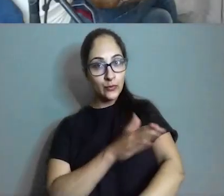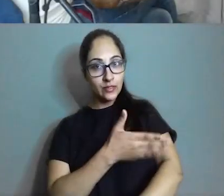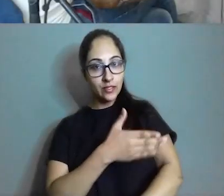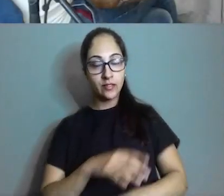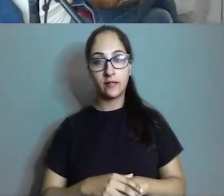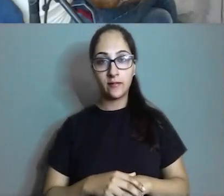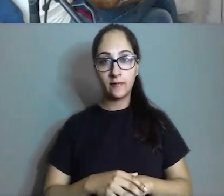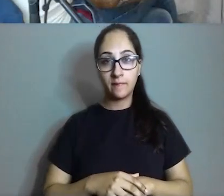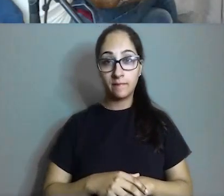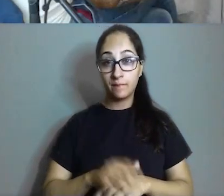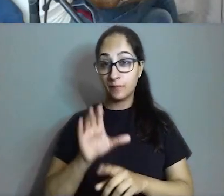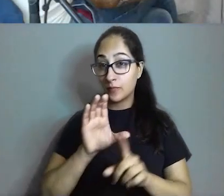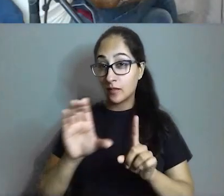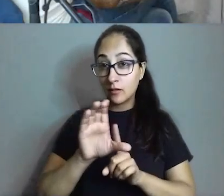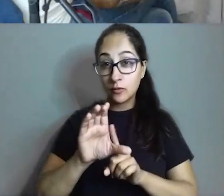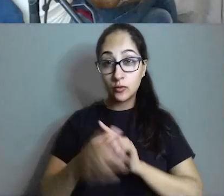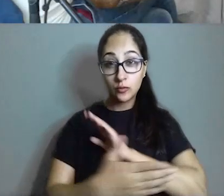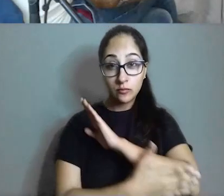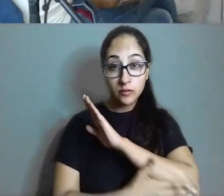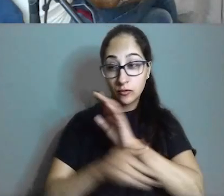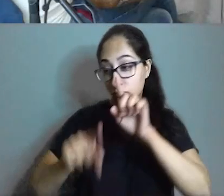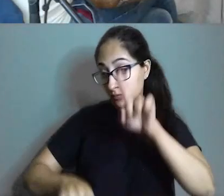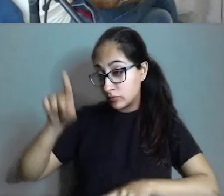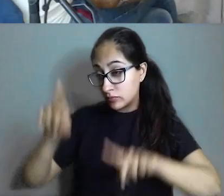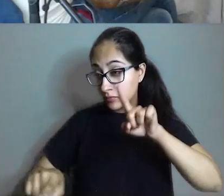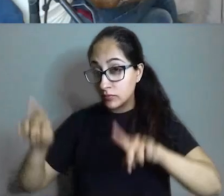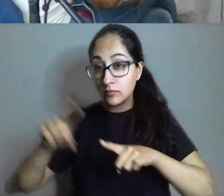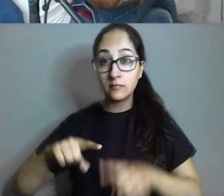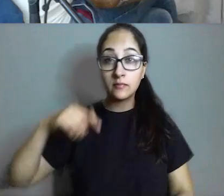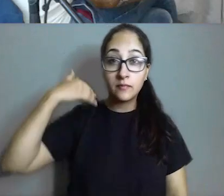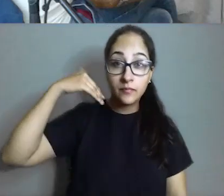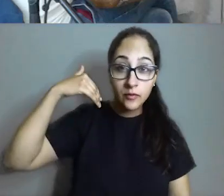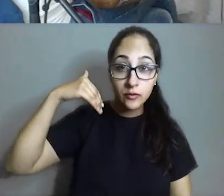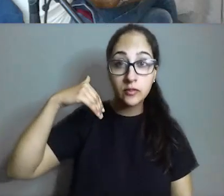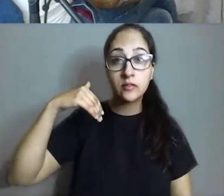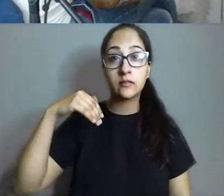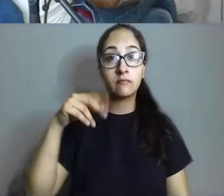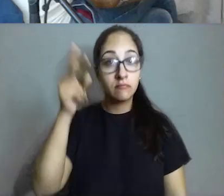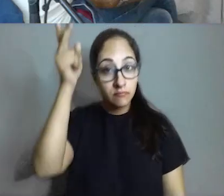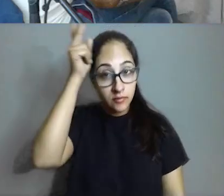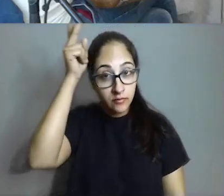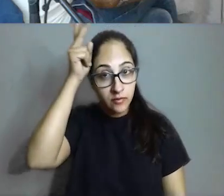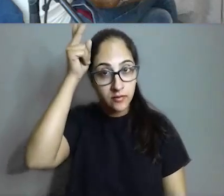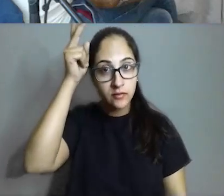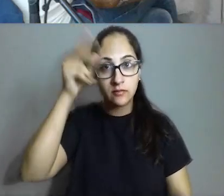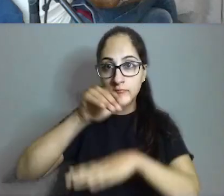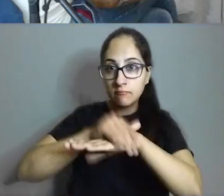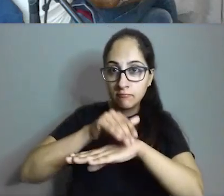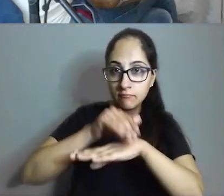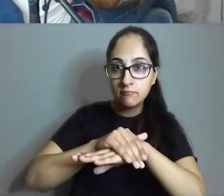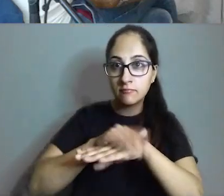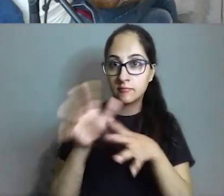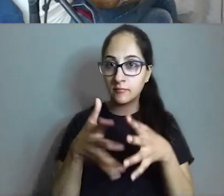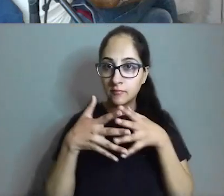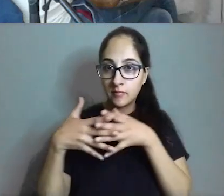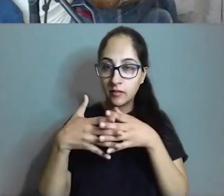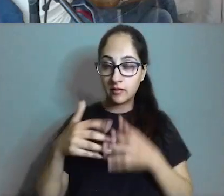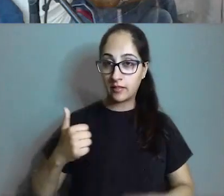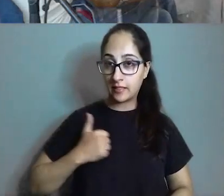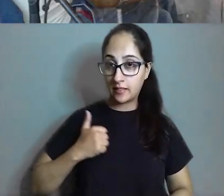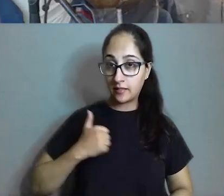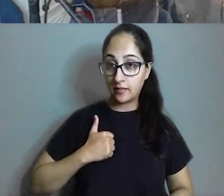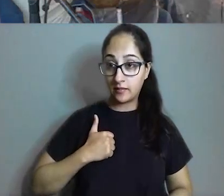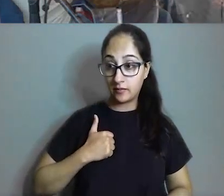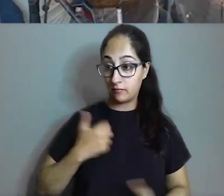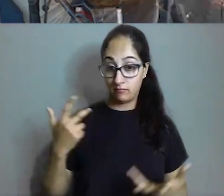piece. And so we had, you know, Tajik, Syrian, Afghani, American, British, Canadian brothers